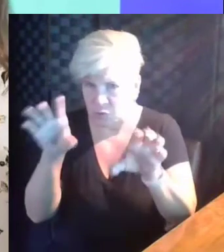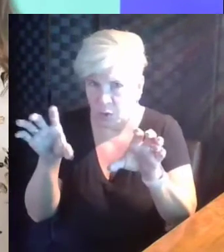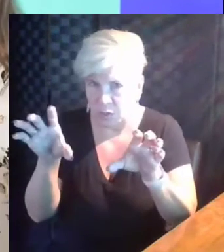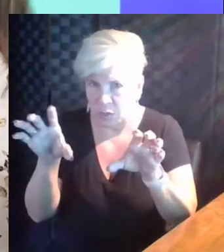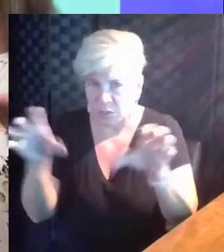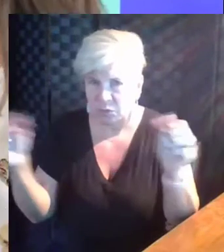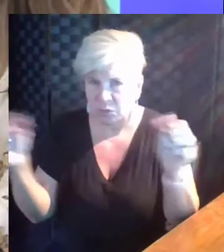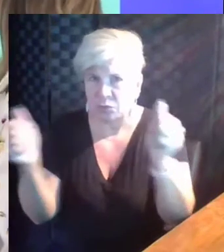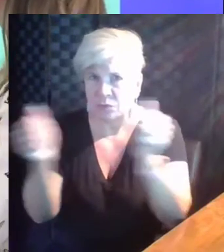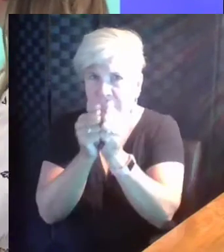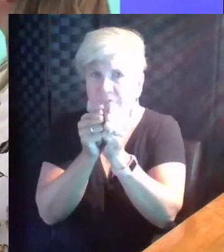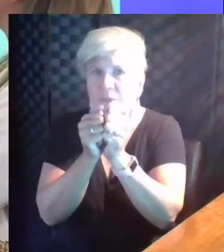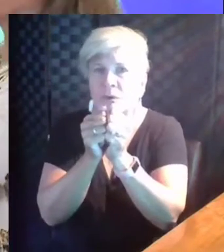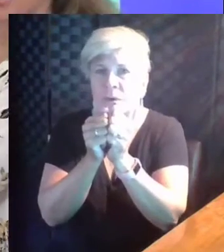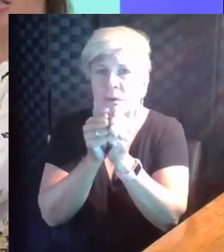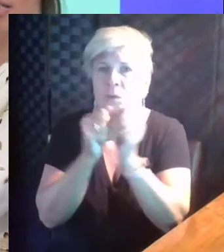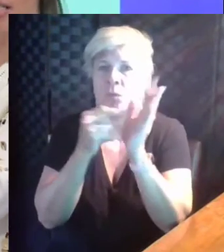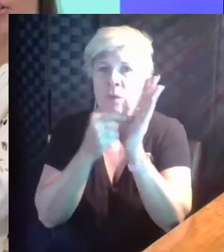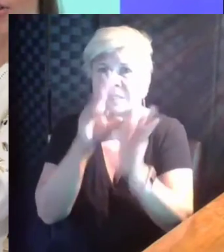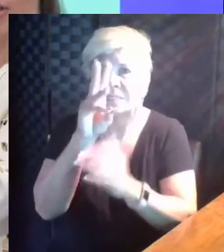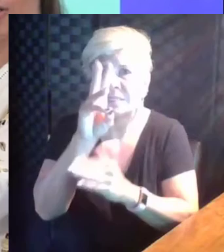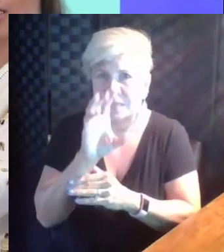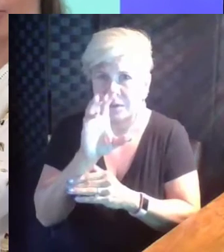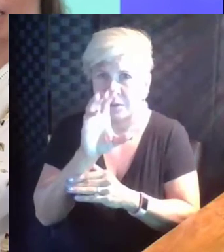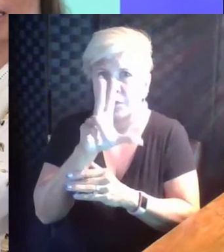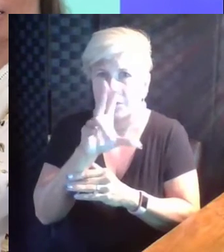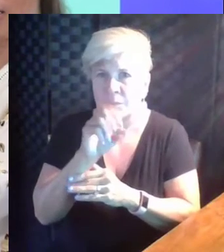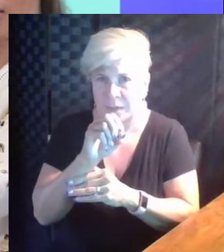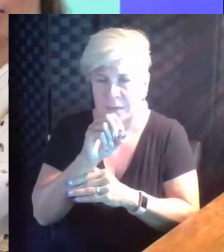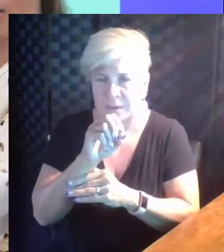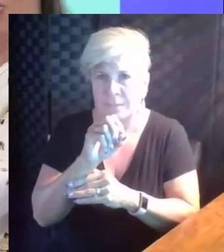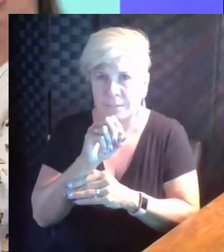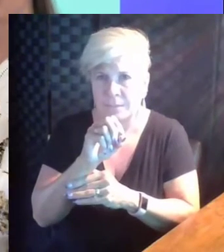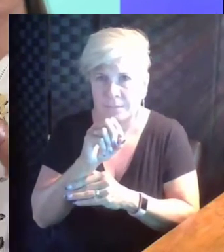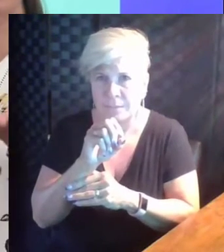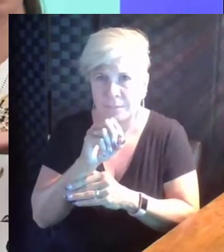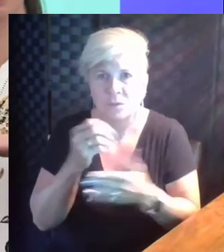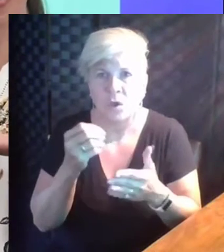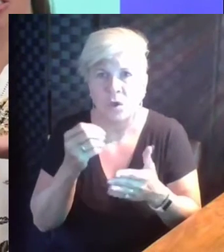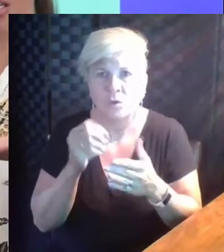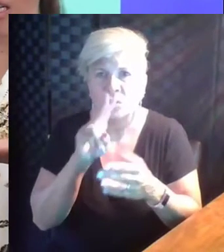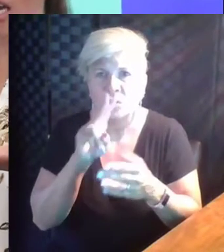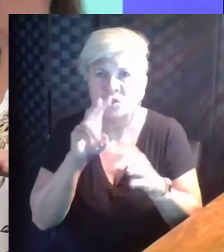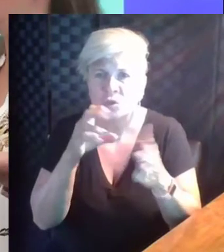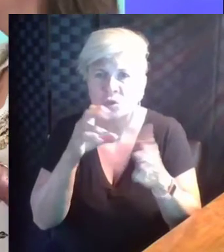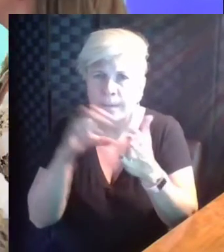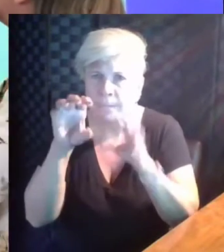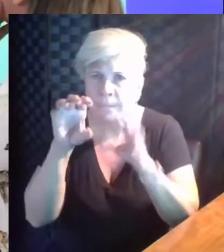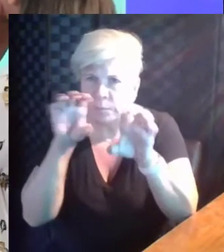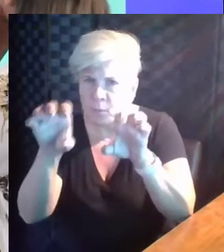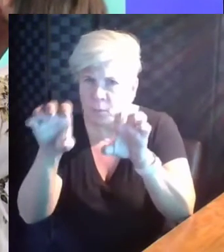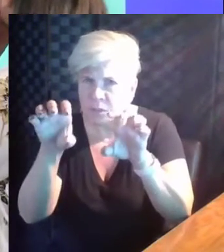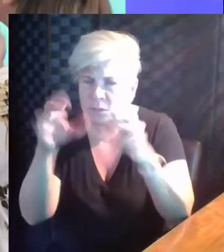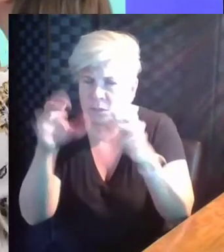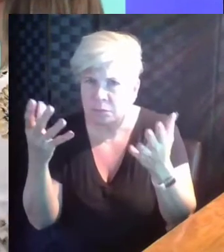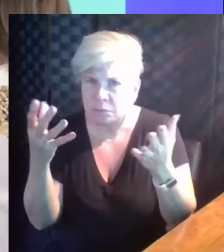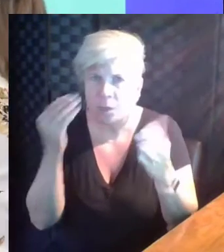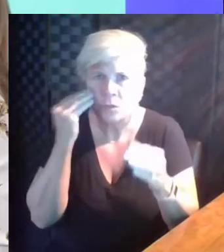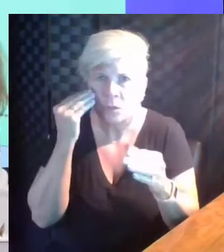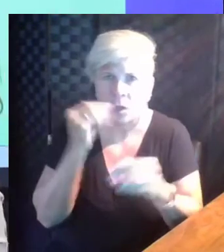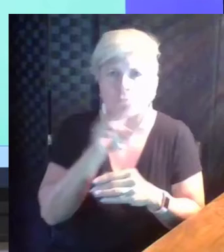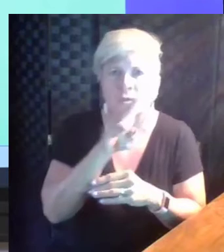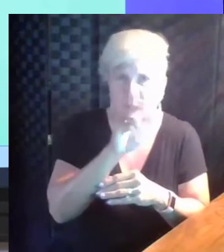parts together, they represent our 630, don't they? So what are the two parts that we know? Well,